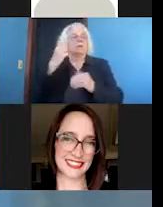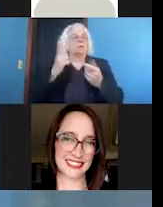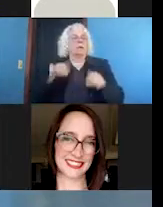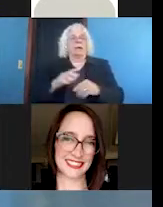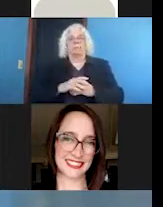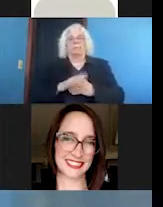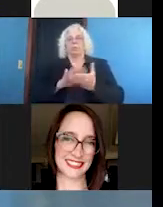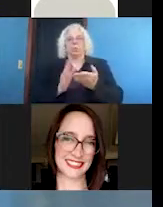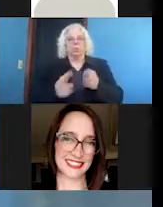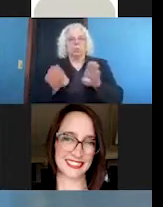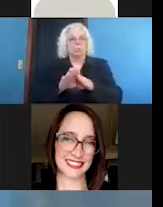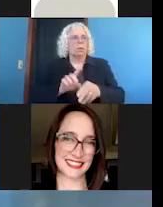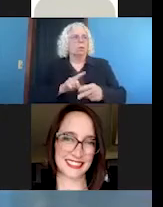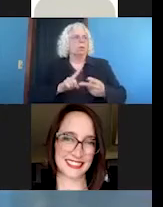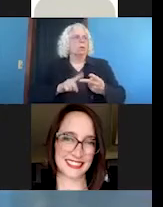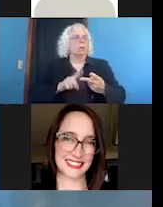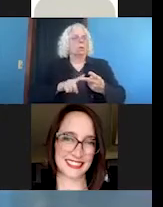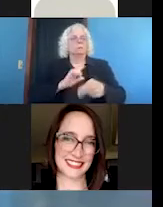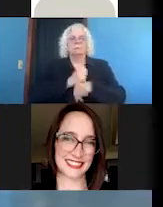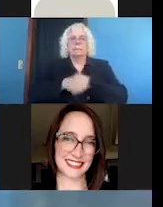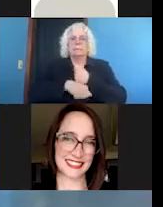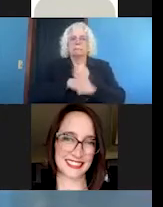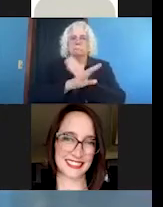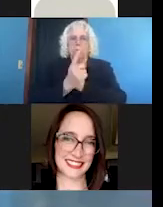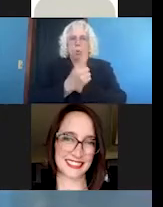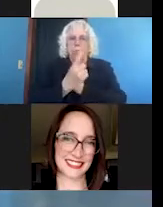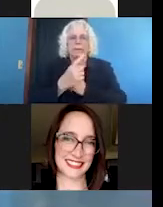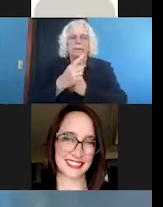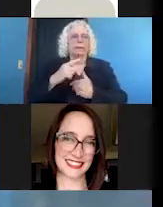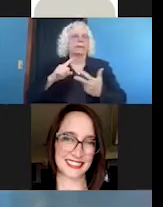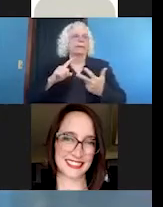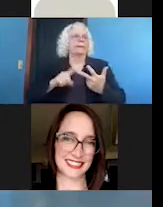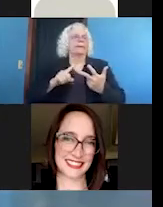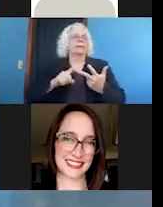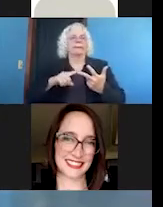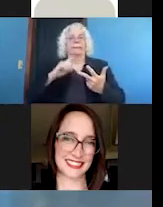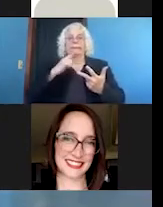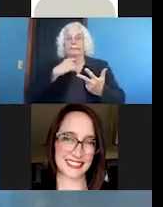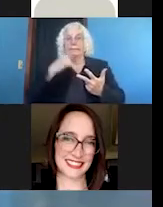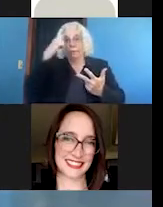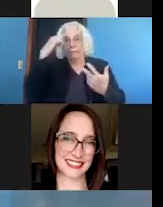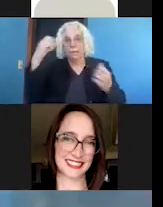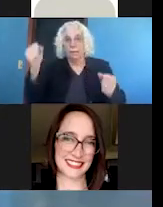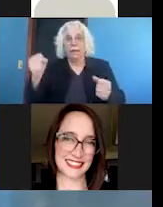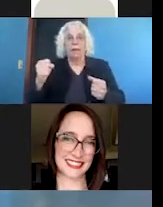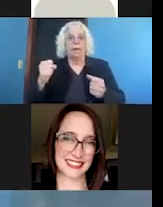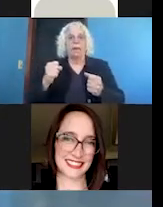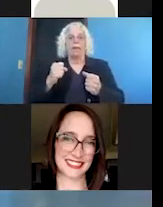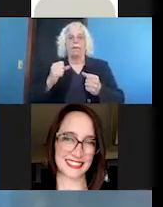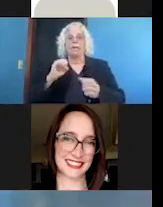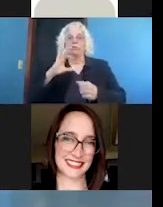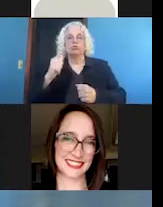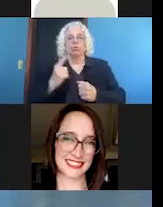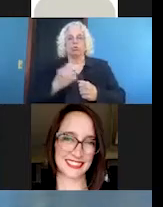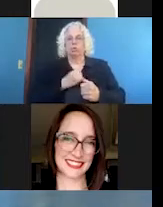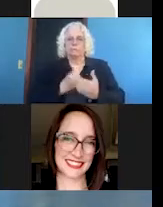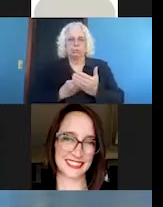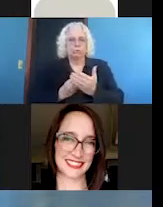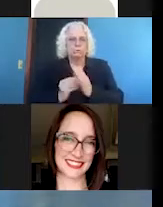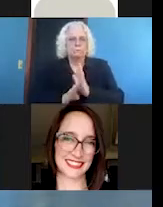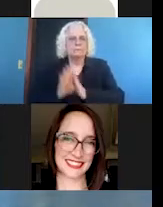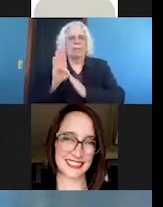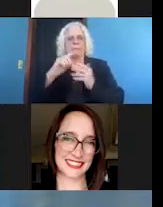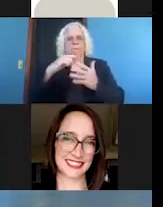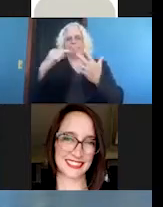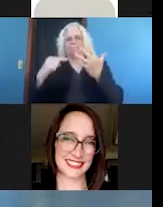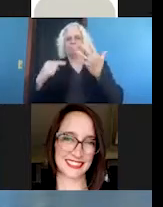in terms of the pandemic, there's severe mental health and social emotional development and challenges that I think we need to think about. I think as you